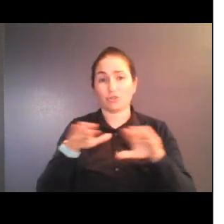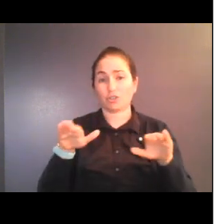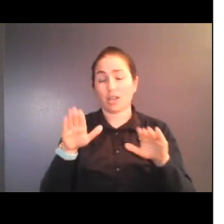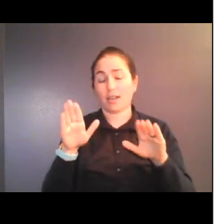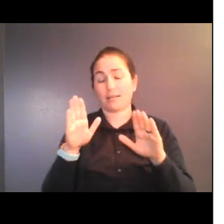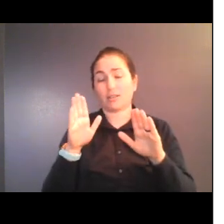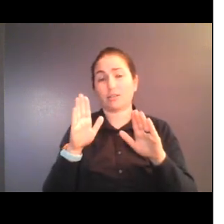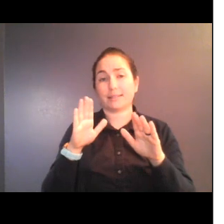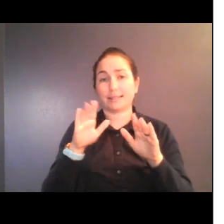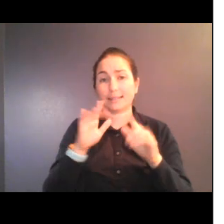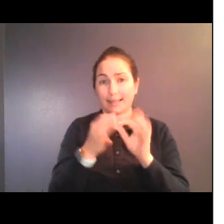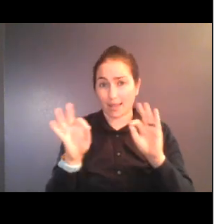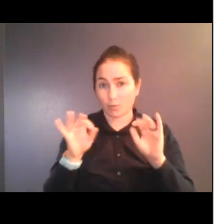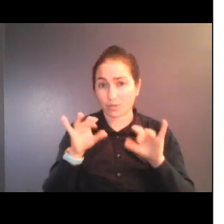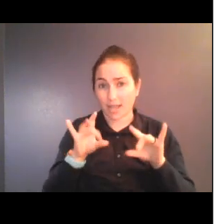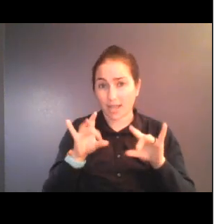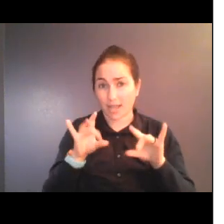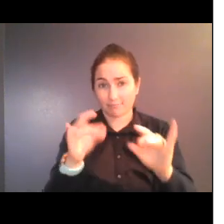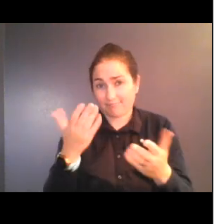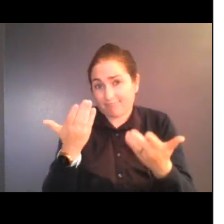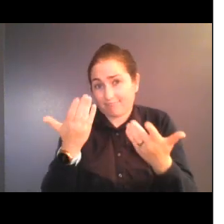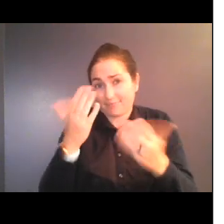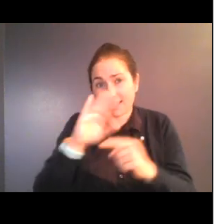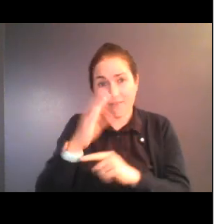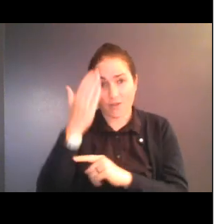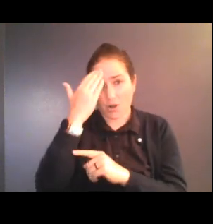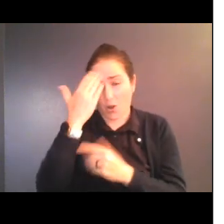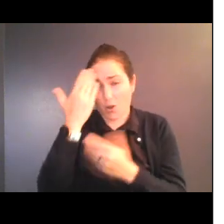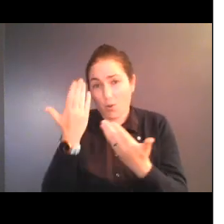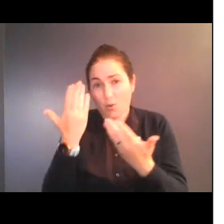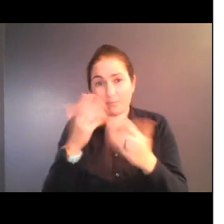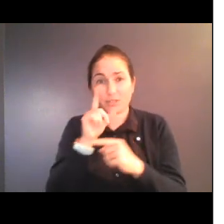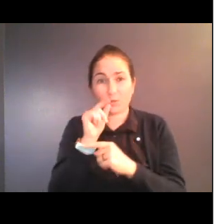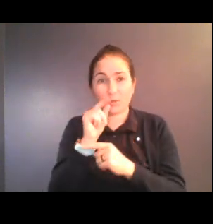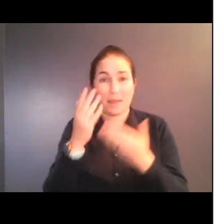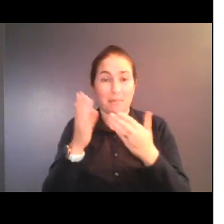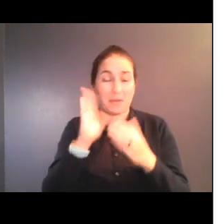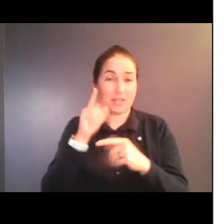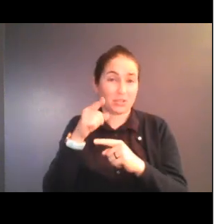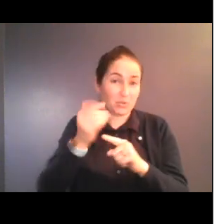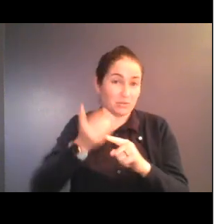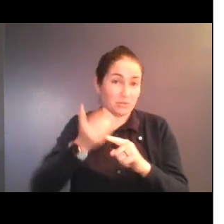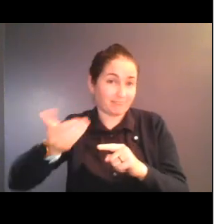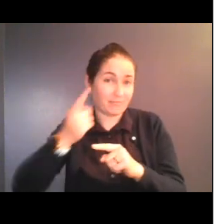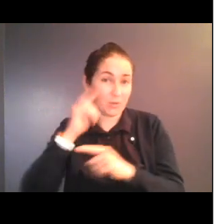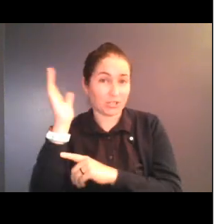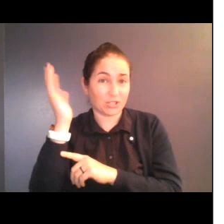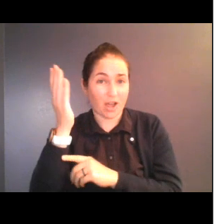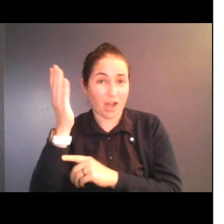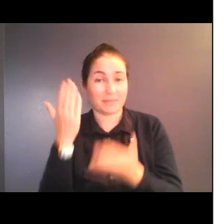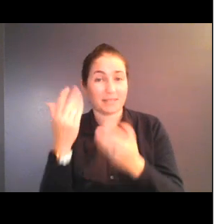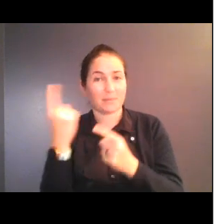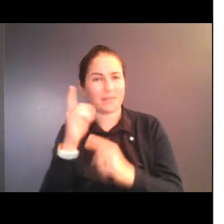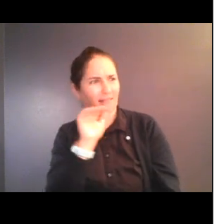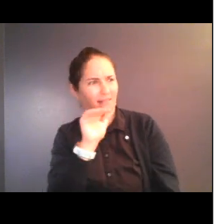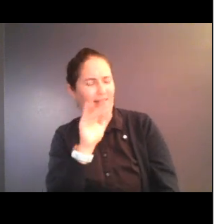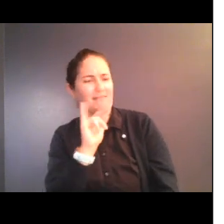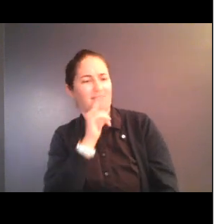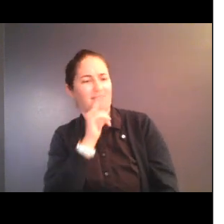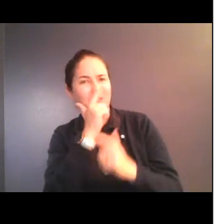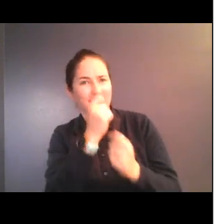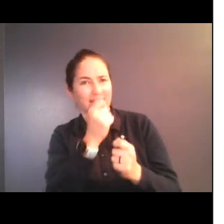you never know what tweet might get you an invited talk, or have someone be like, hey, that's really